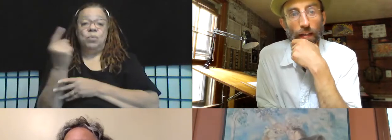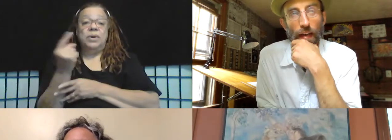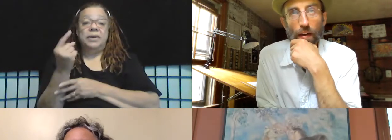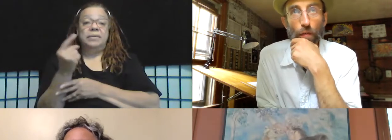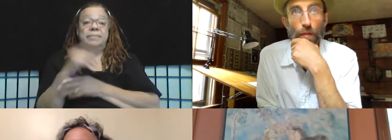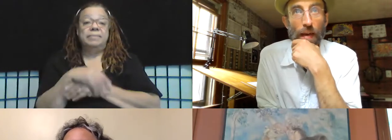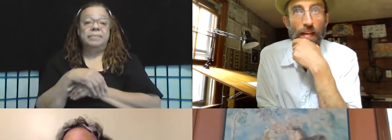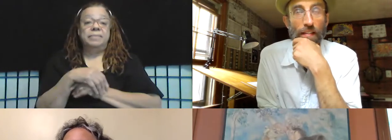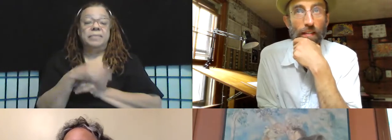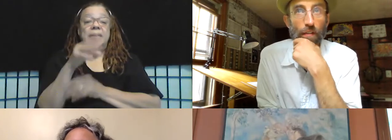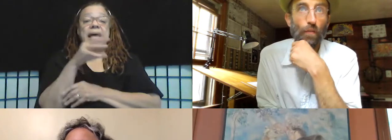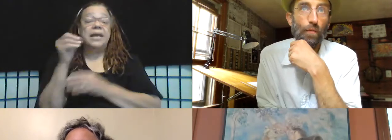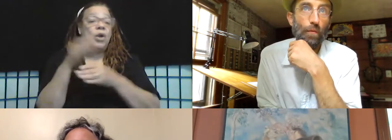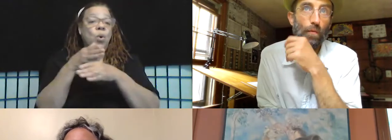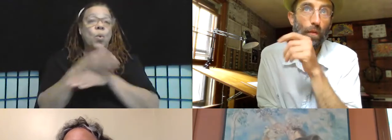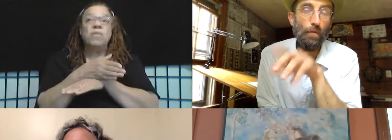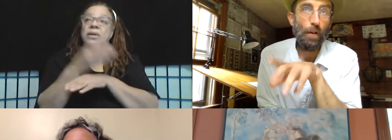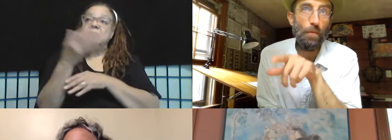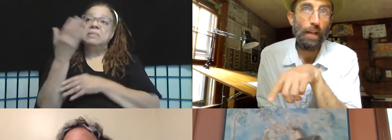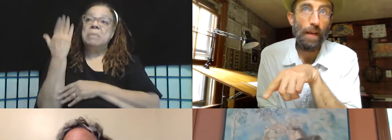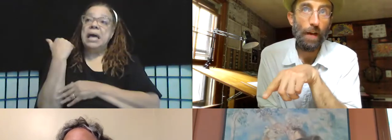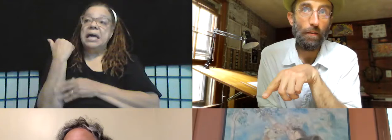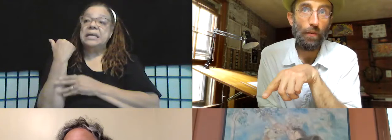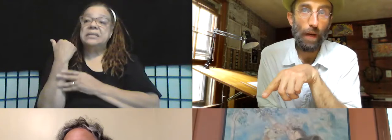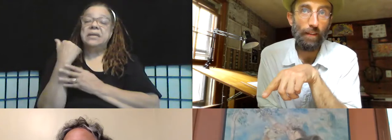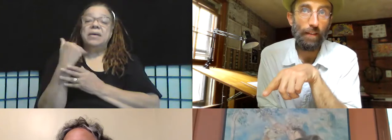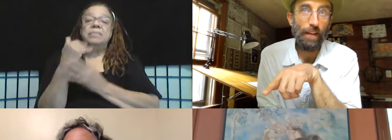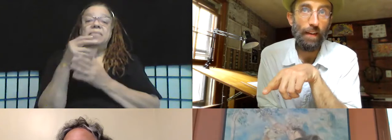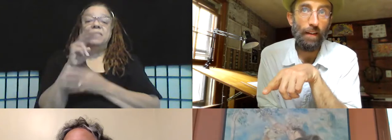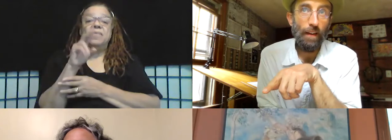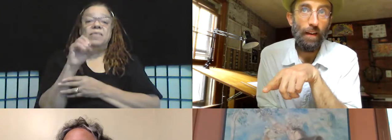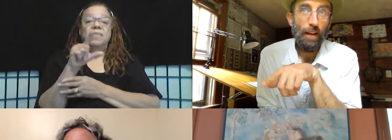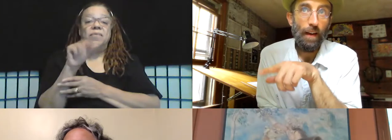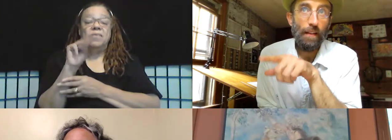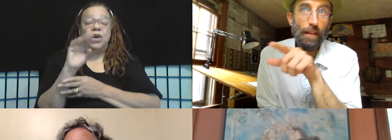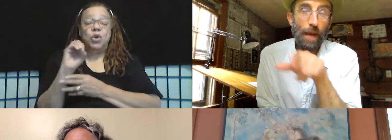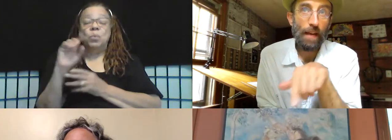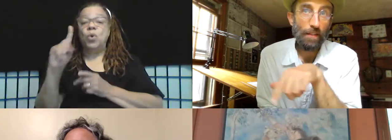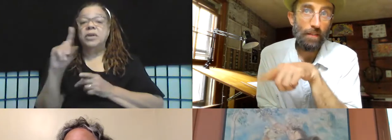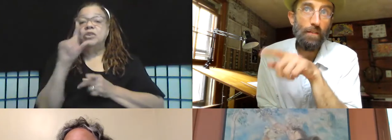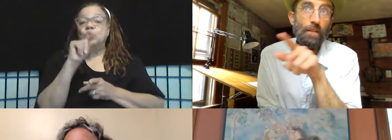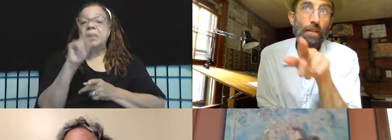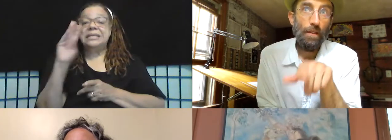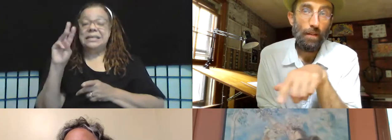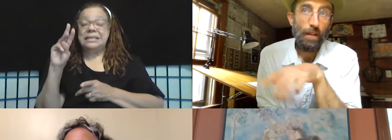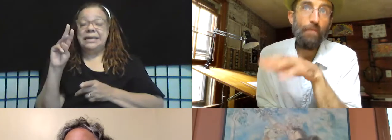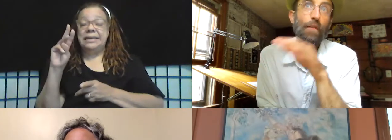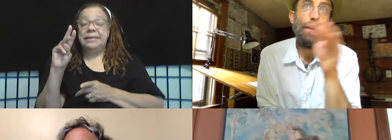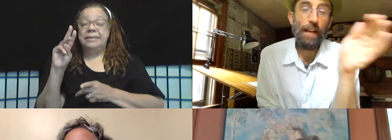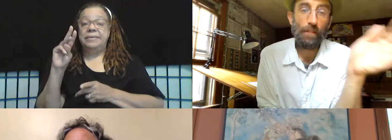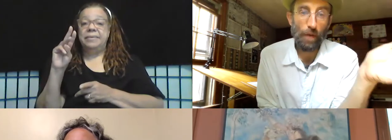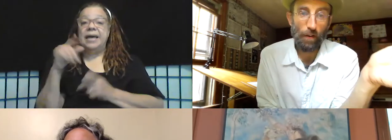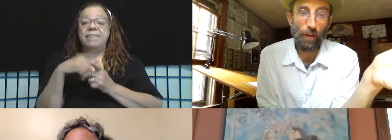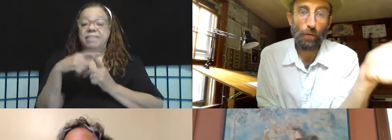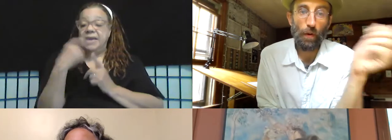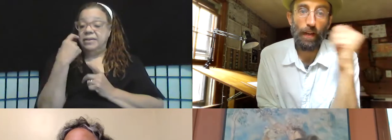No, and over the past, so the volume 1 came out in 2016, and then for